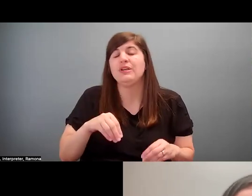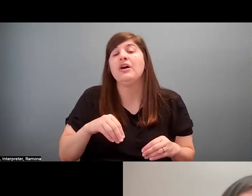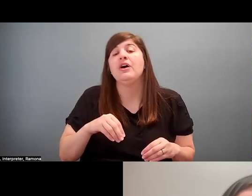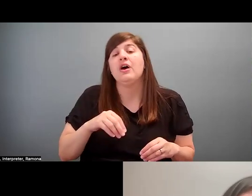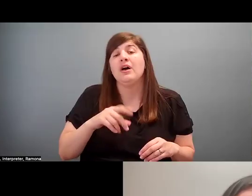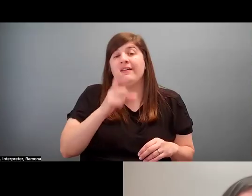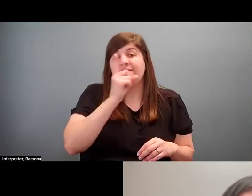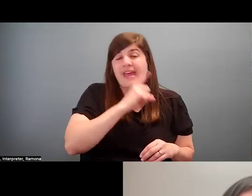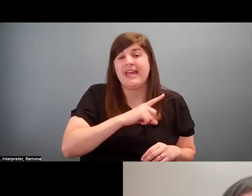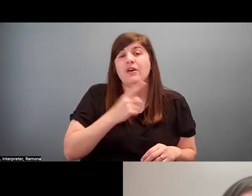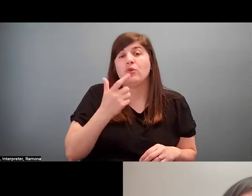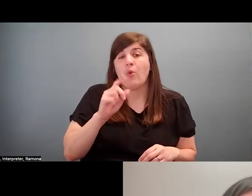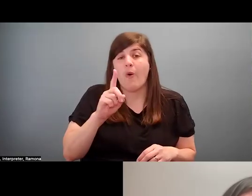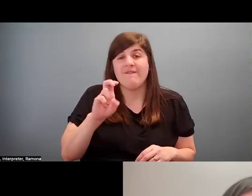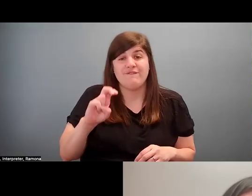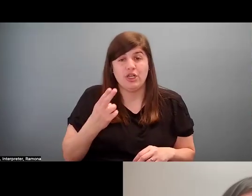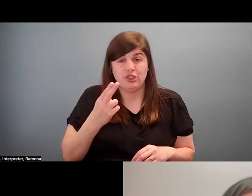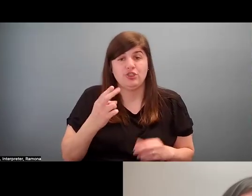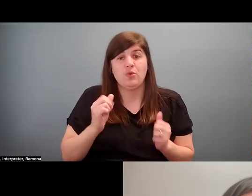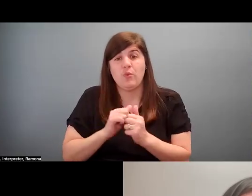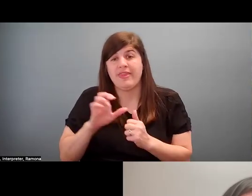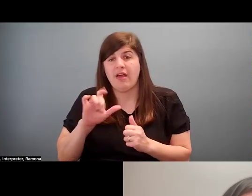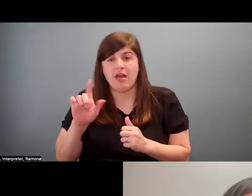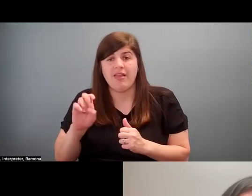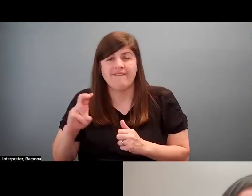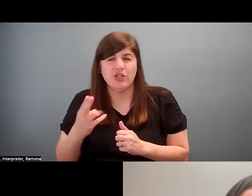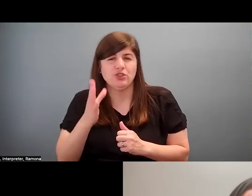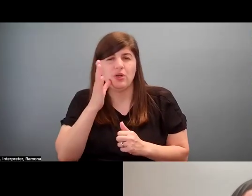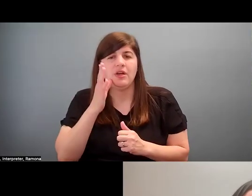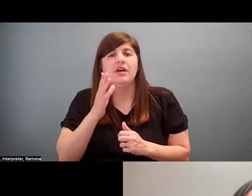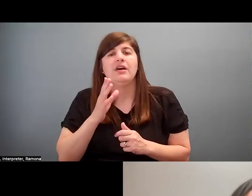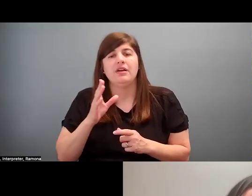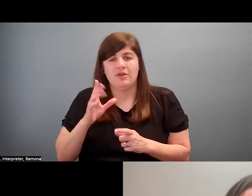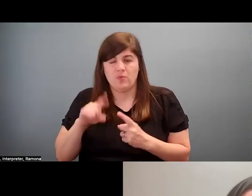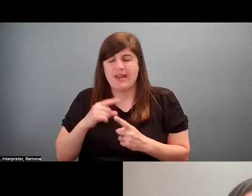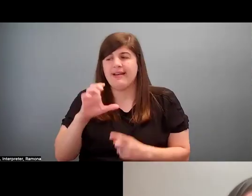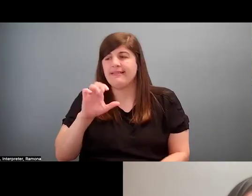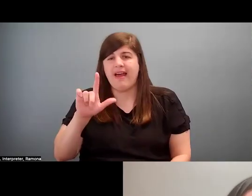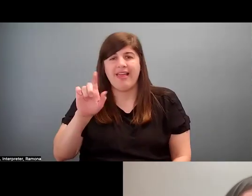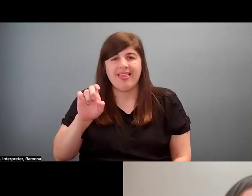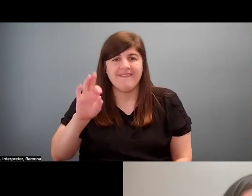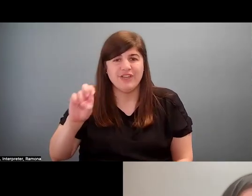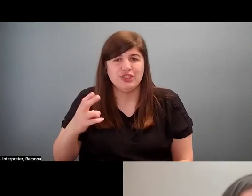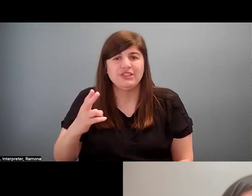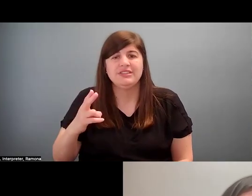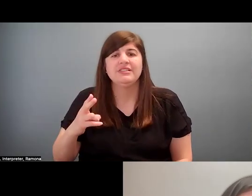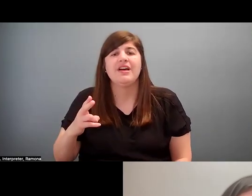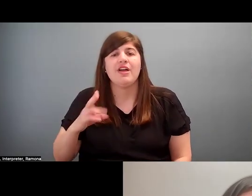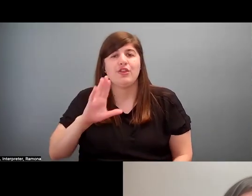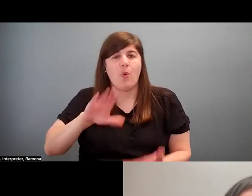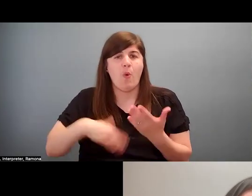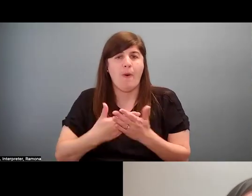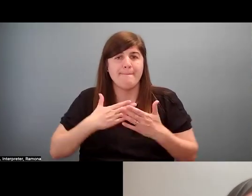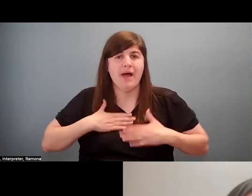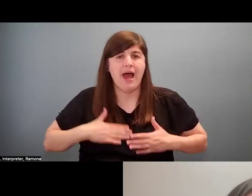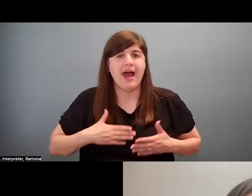in a tank with a cuttlefish, sometimes they'll like when a cuttlefish is interested, they like turn their whole bodies